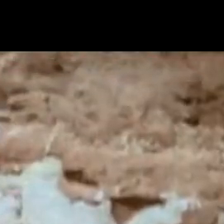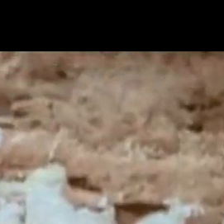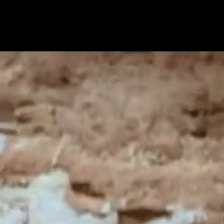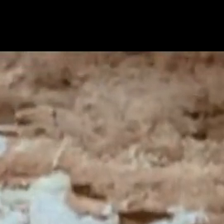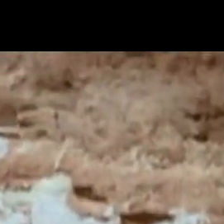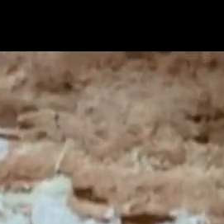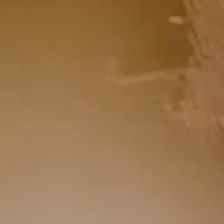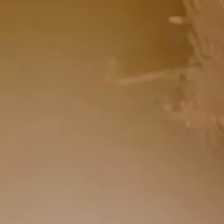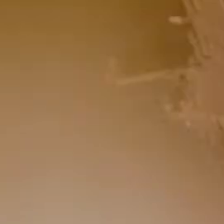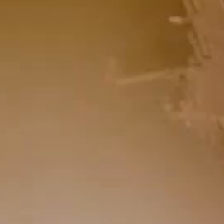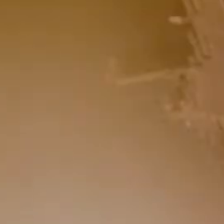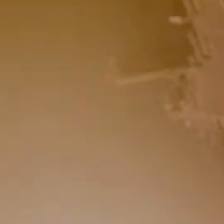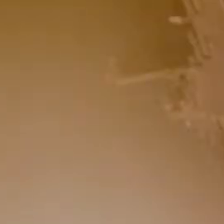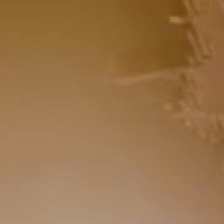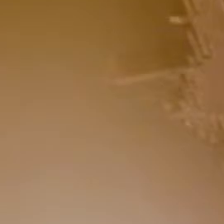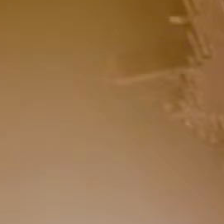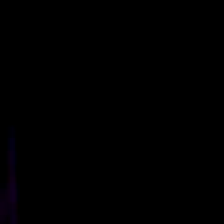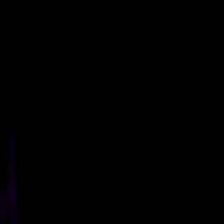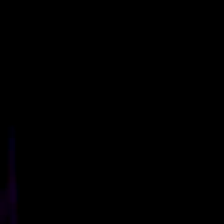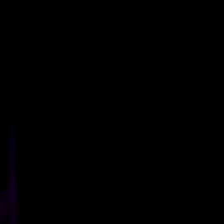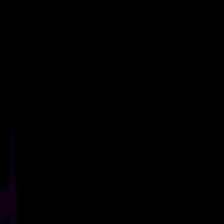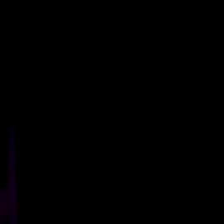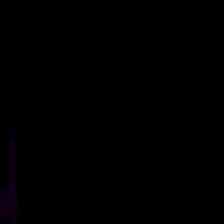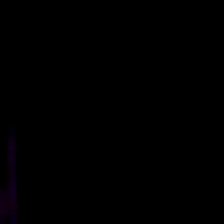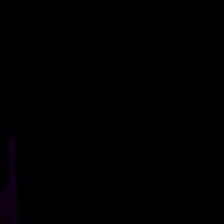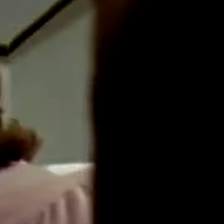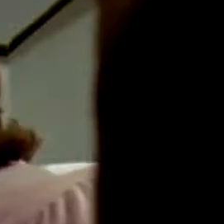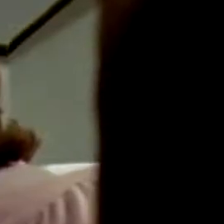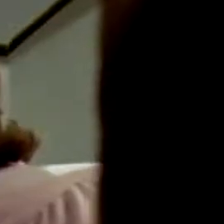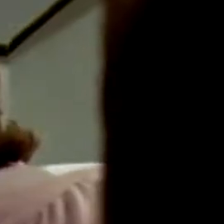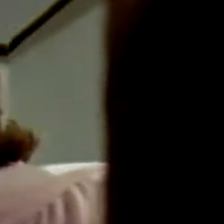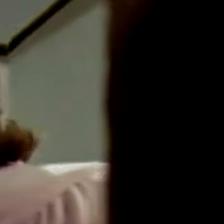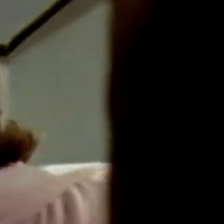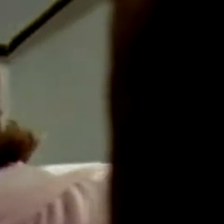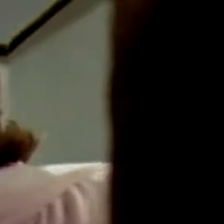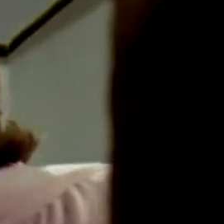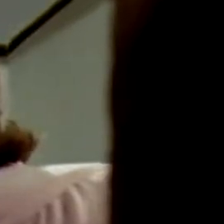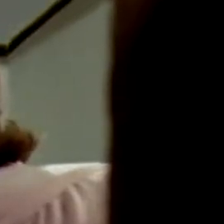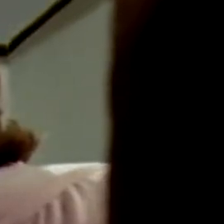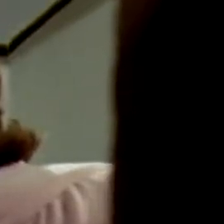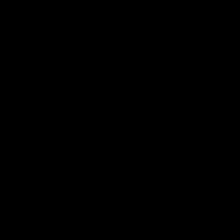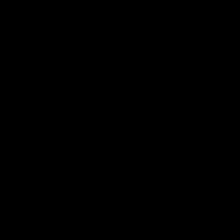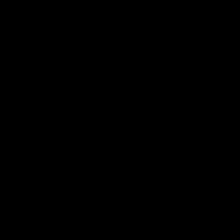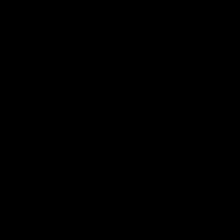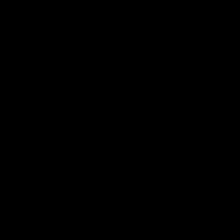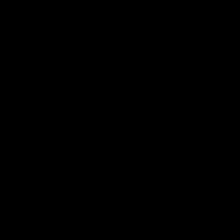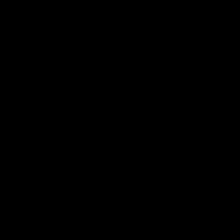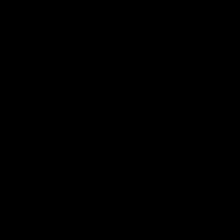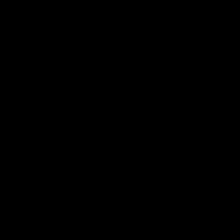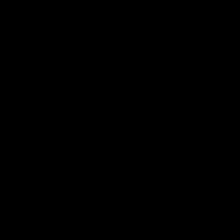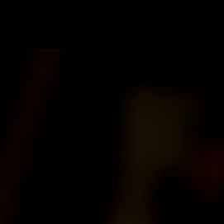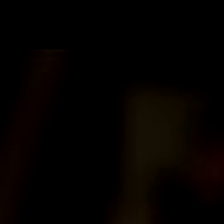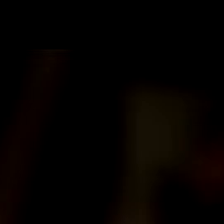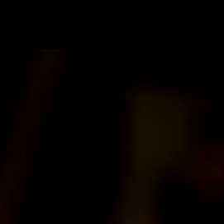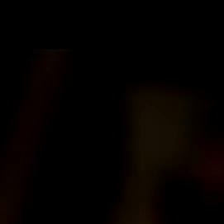Inside this room, all of my dreams become realities. And some of my realities become dreams.